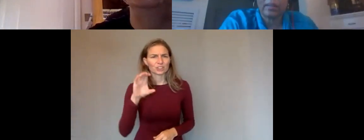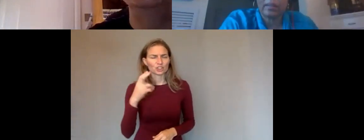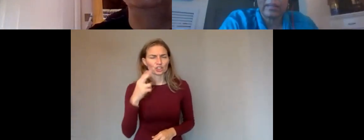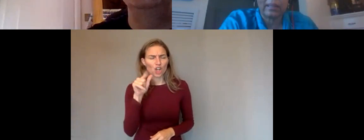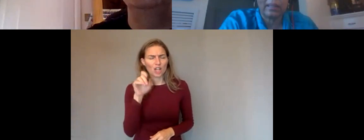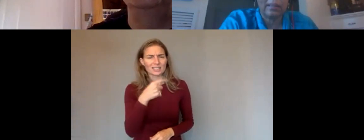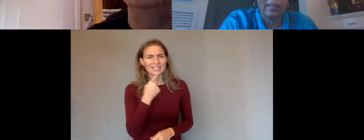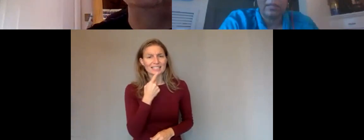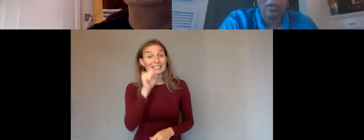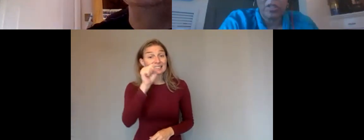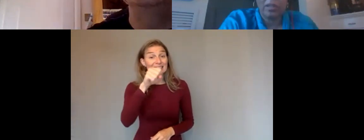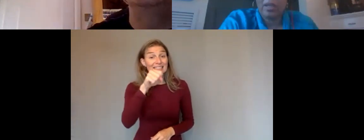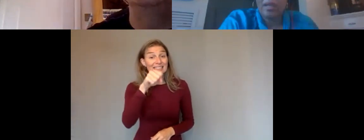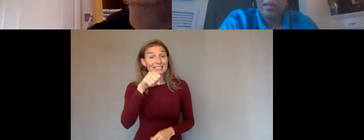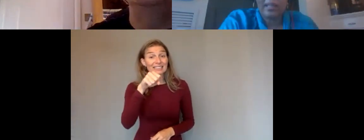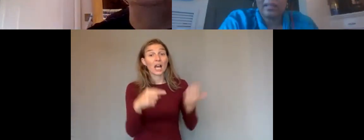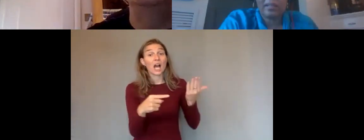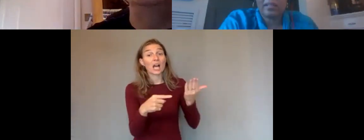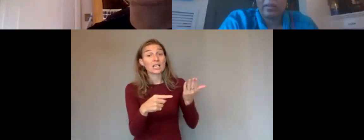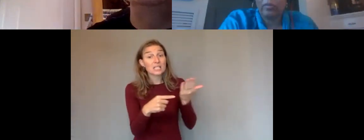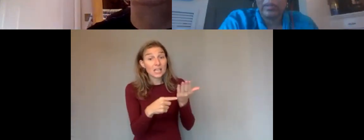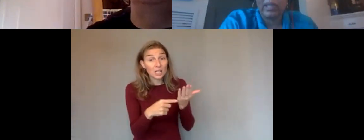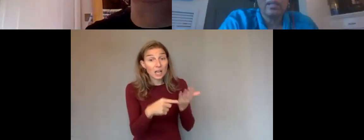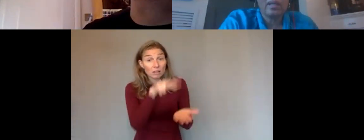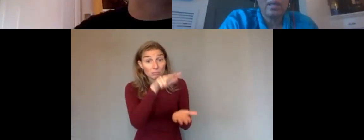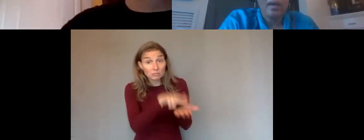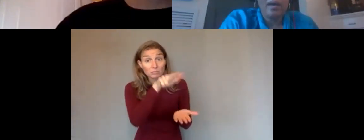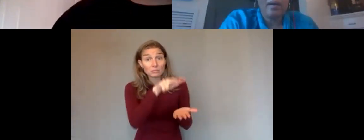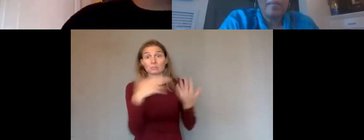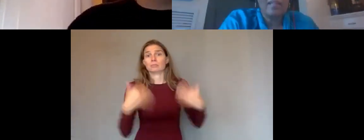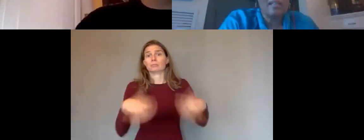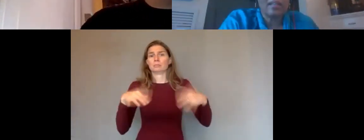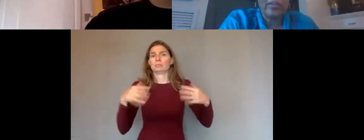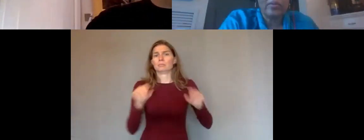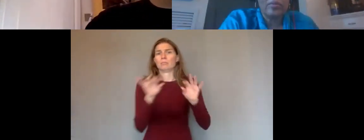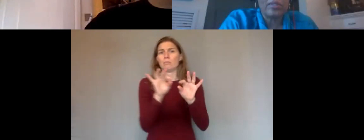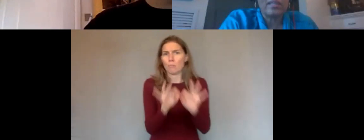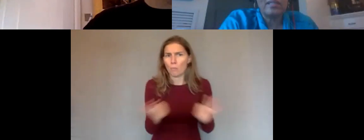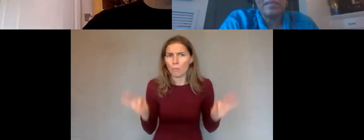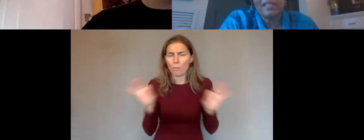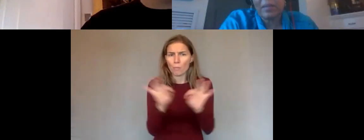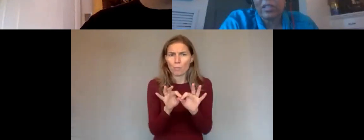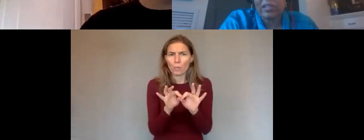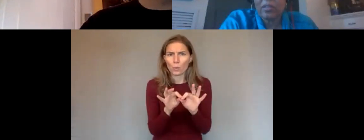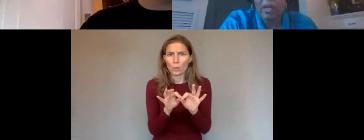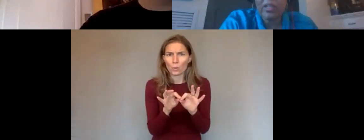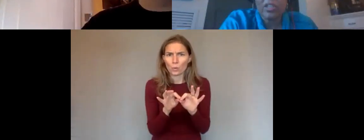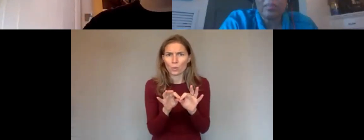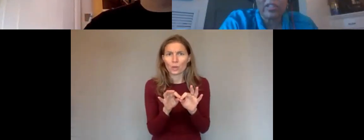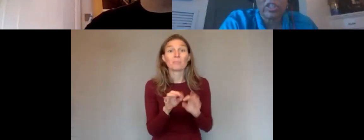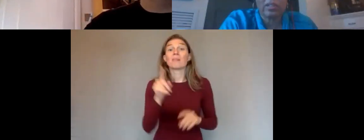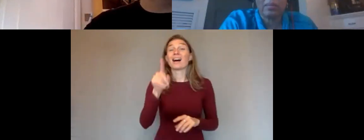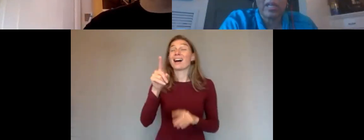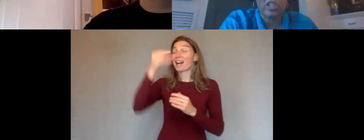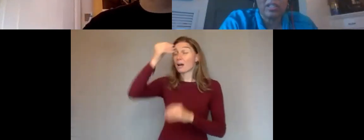to technical adoption that exist globally. And these include limited specialist knowledge